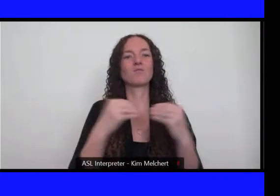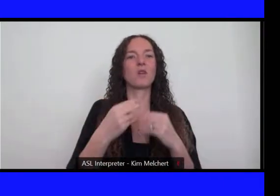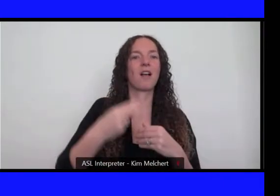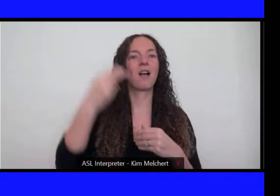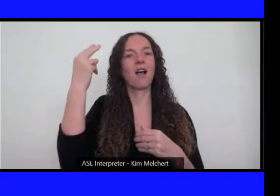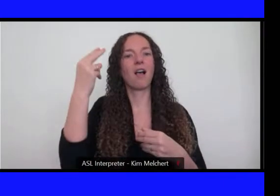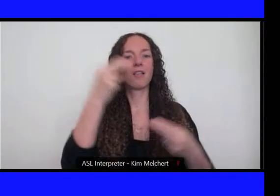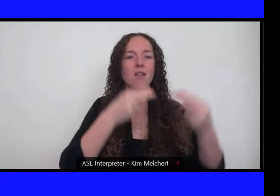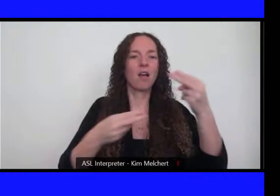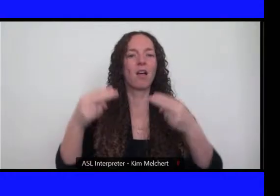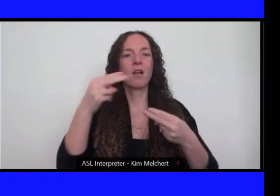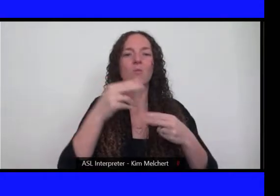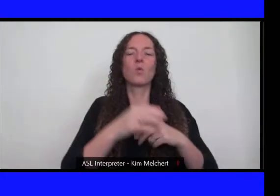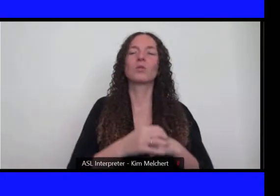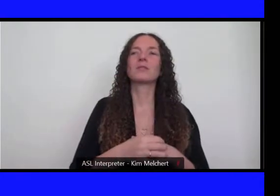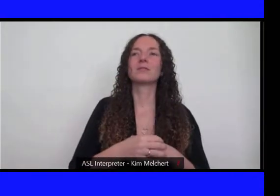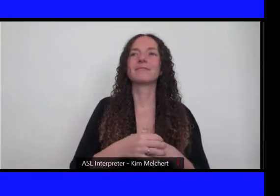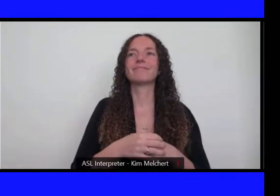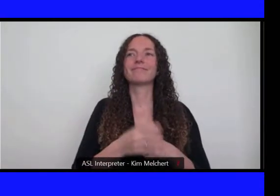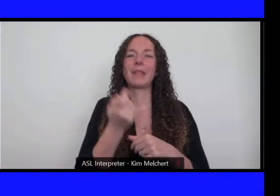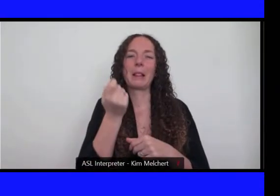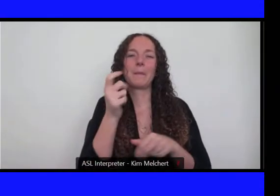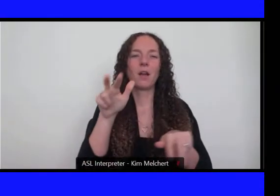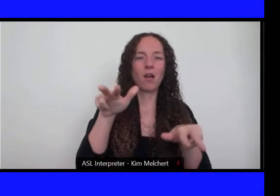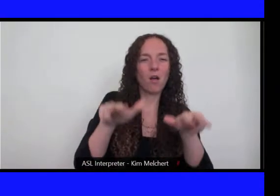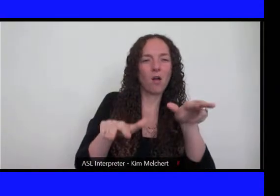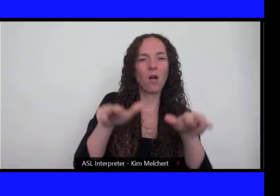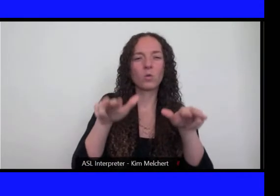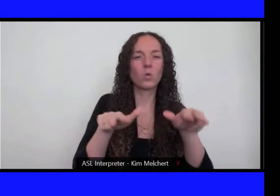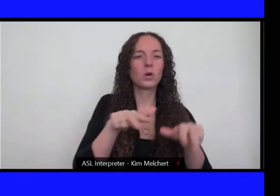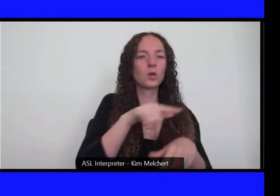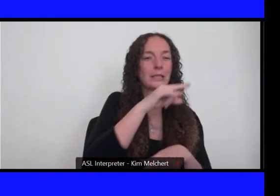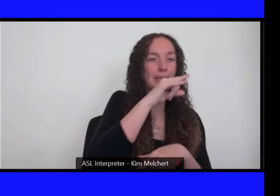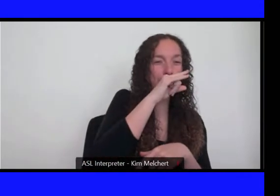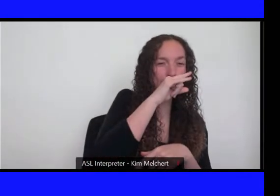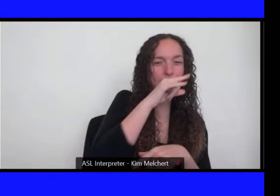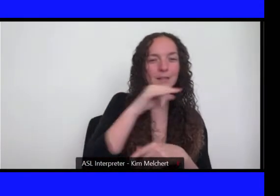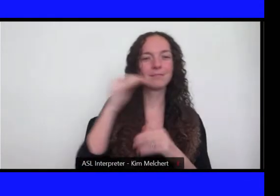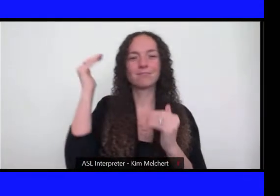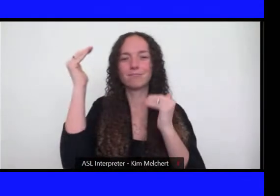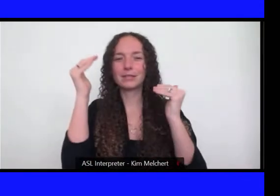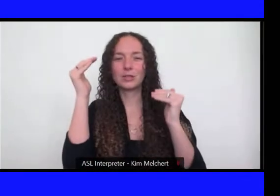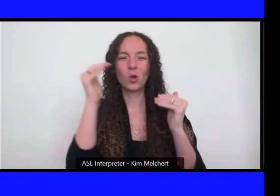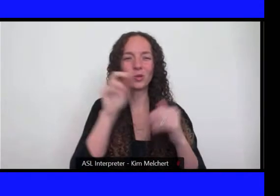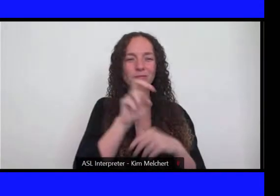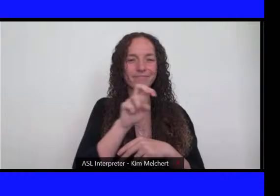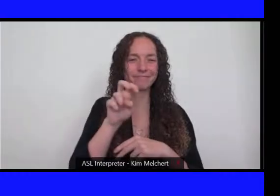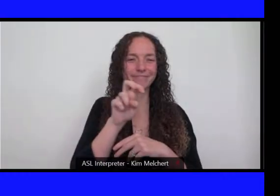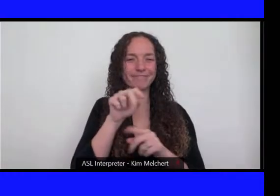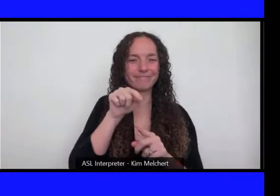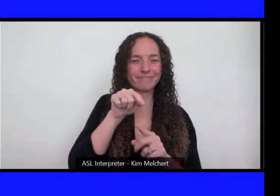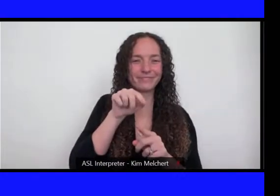is a middle-aged clinic, just doesn't work for the young adults. I see. Thank you so much, both of you.